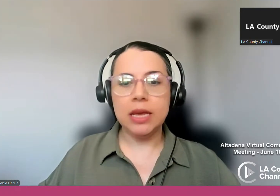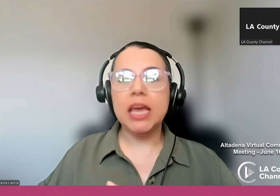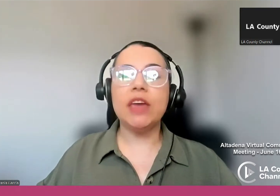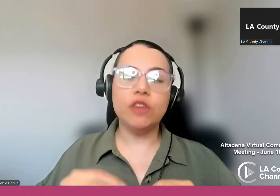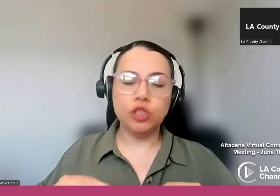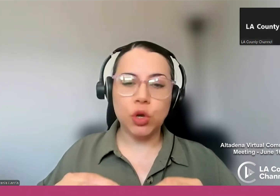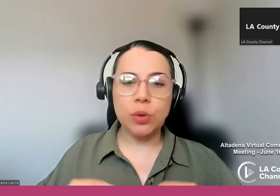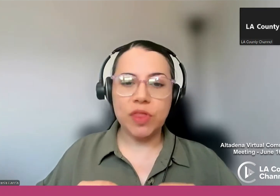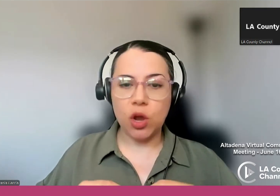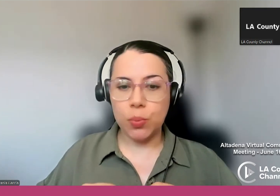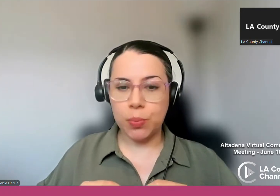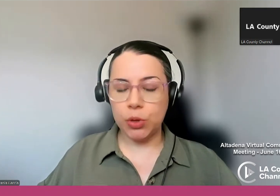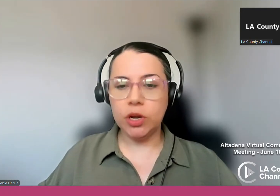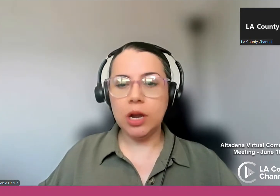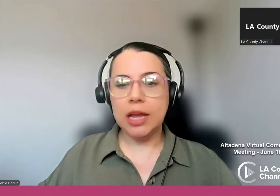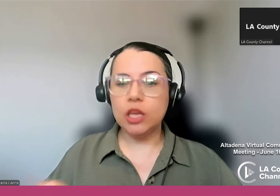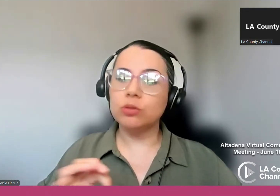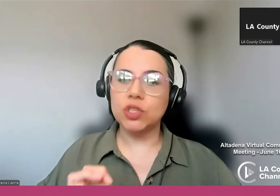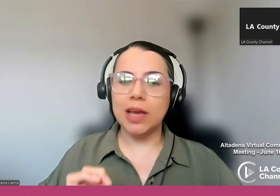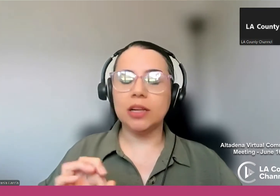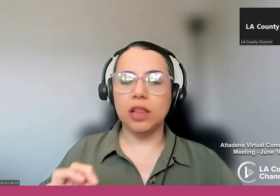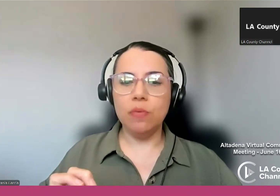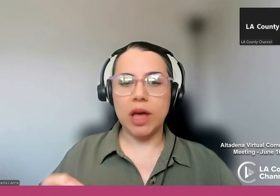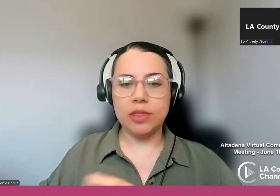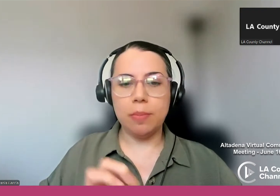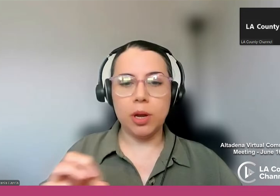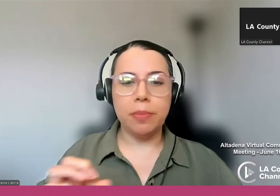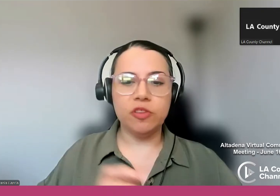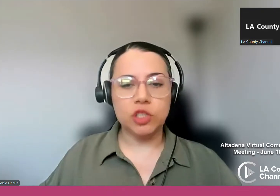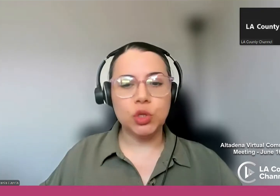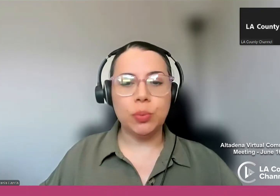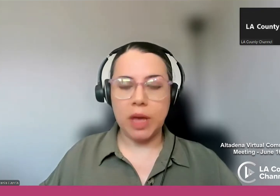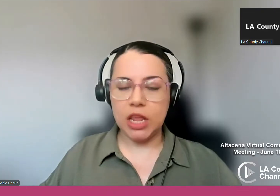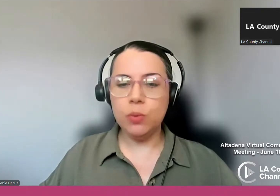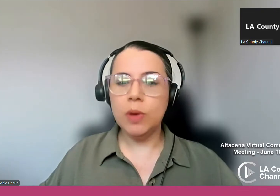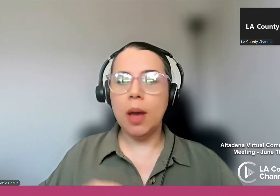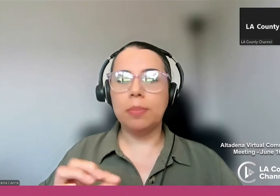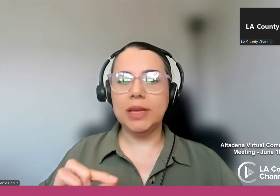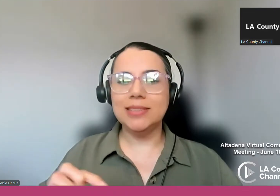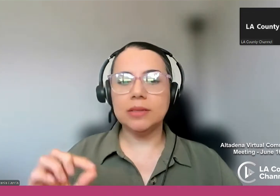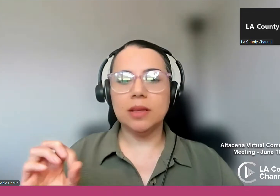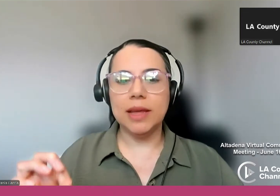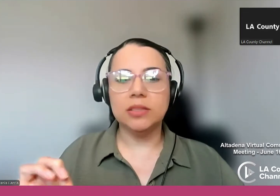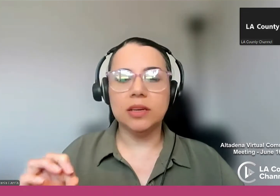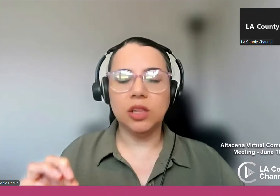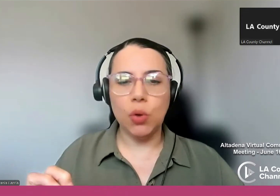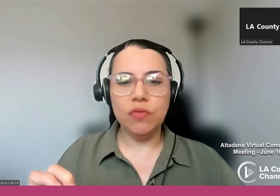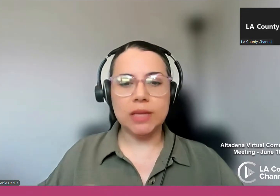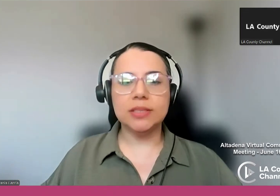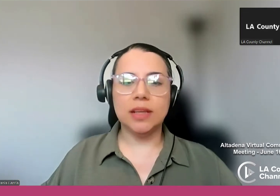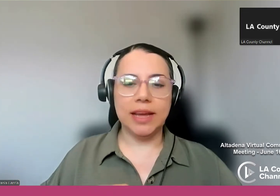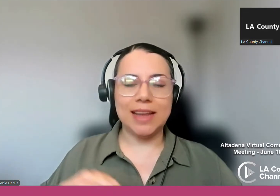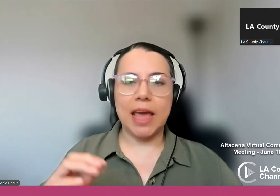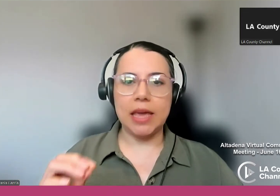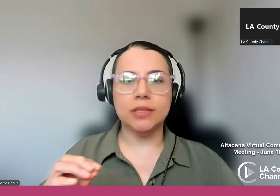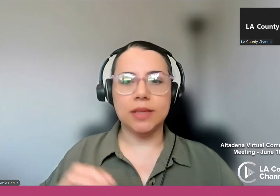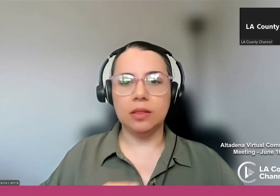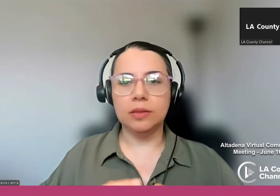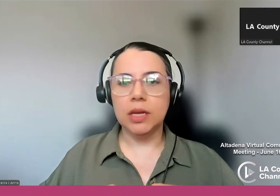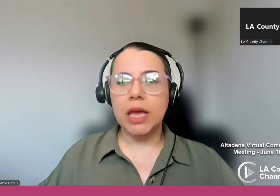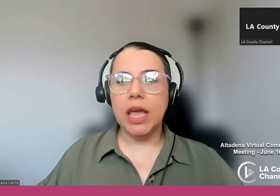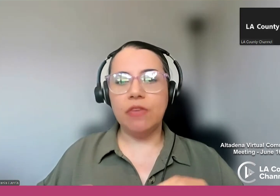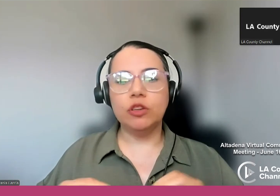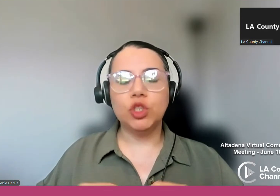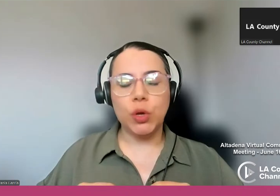activated, if you're joining with a computer, you'll see a globe at the bottom of your Zoom menu. Please select the globe and select